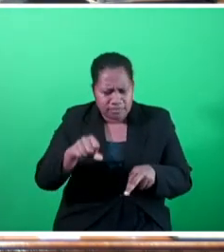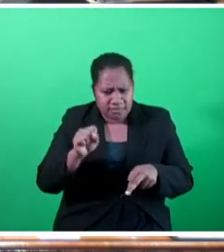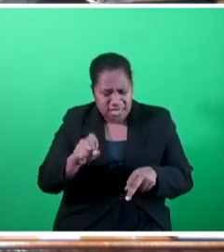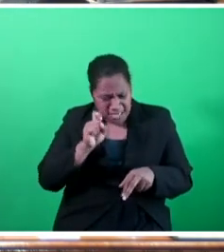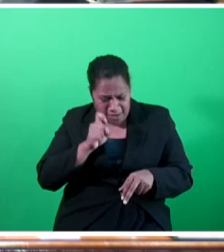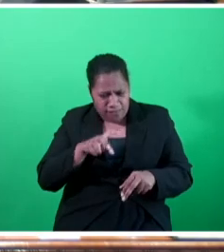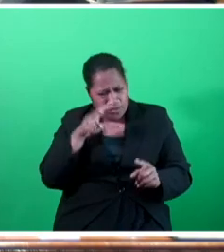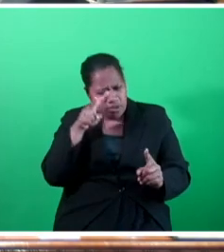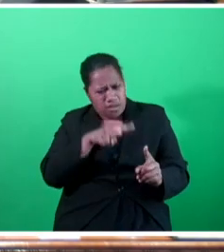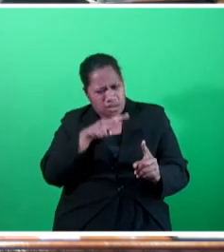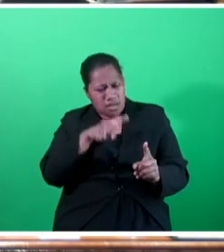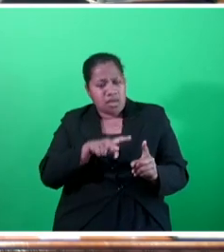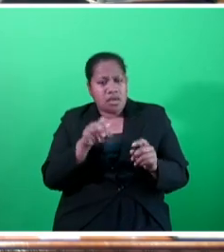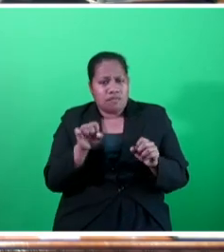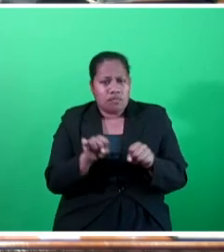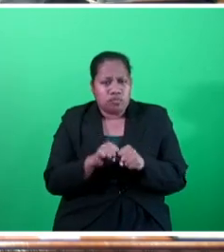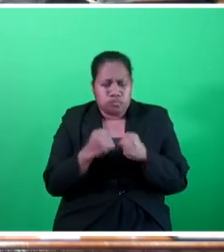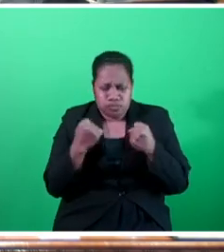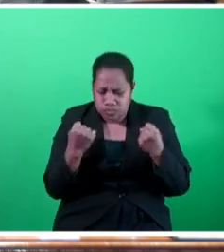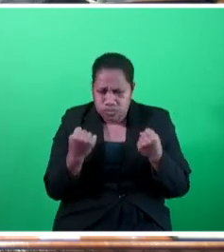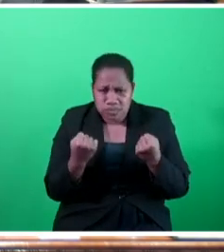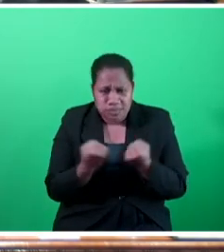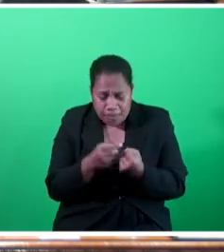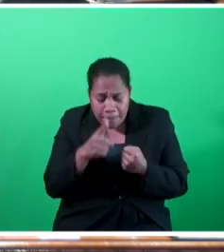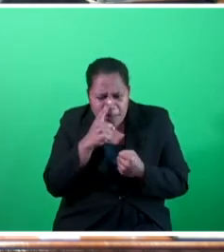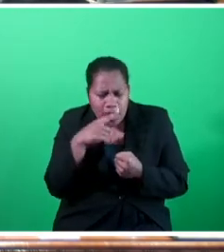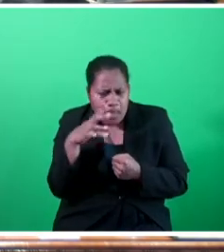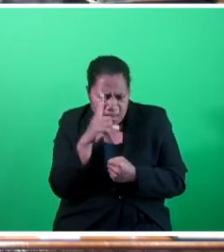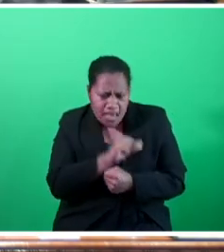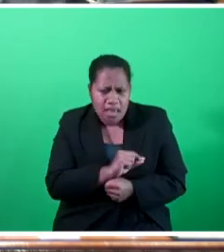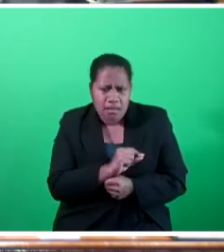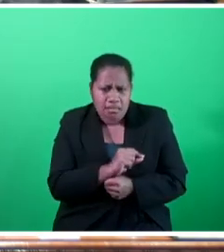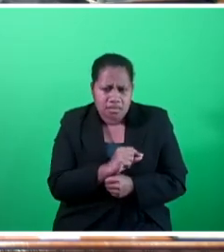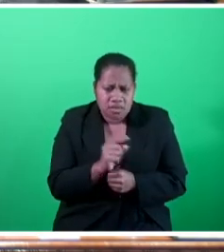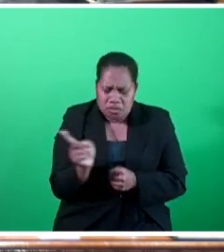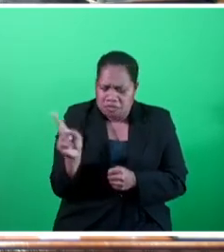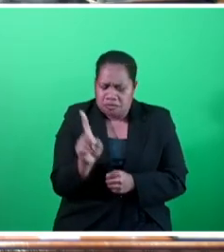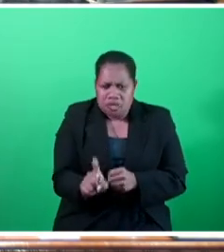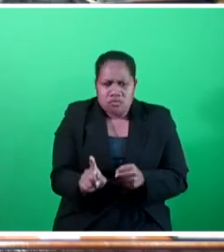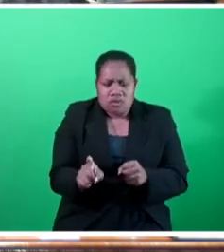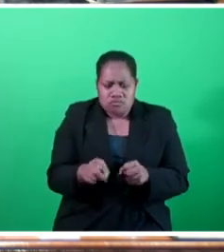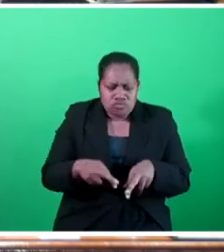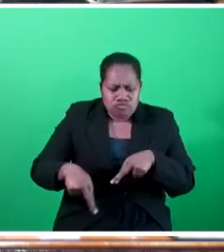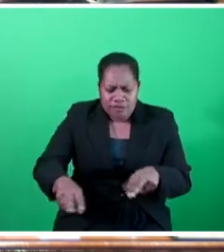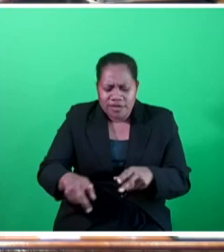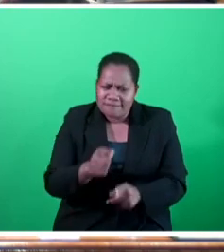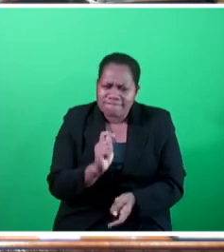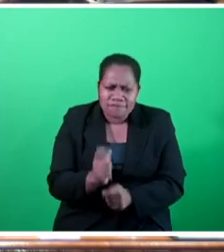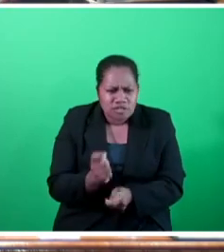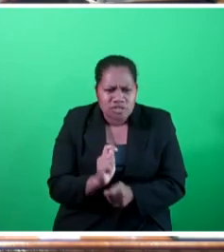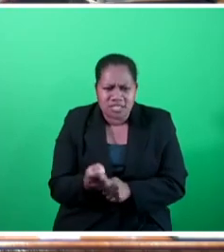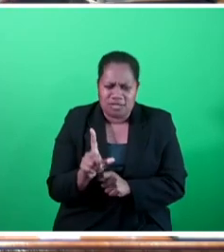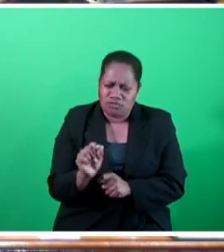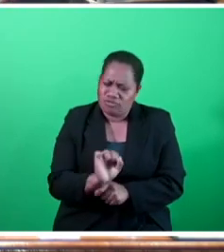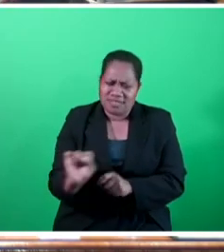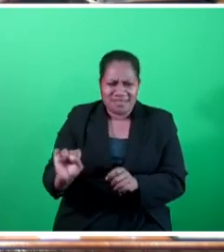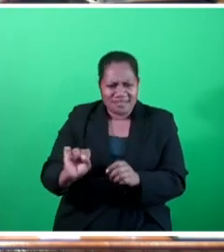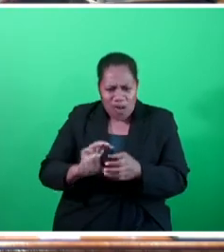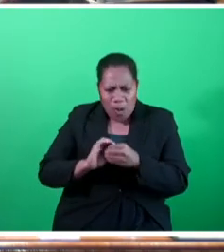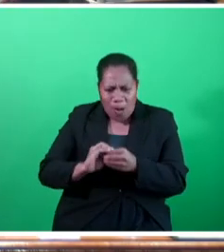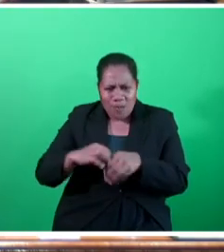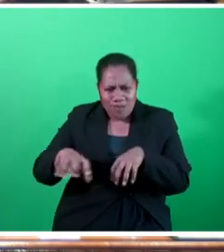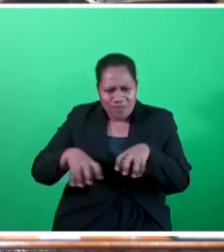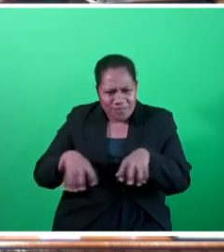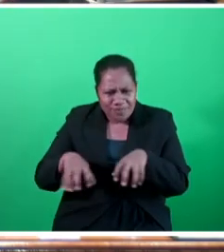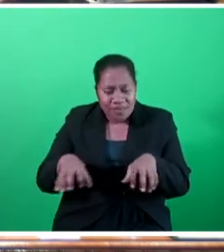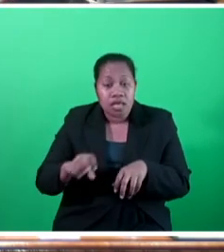a point of social cohesion, people can gather around rivers, recreational fishing, etc. Now, the Nadi River project